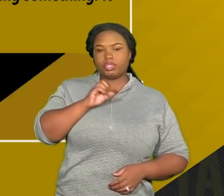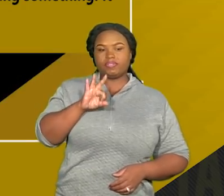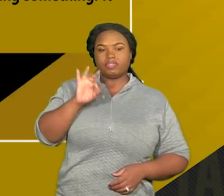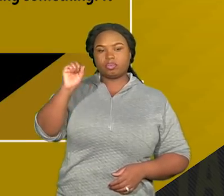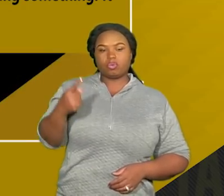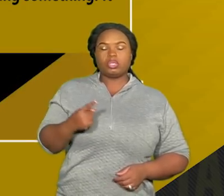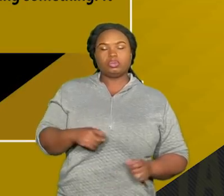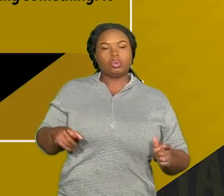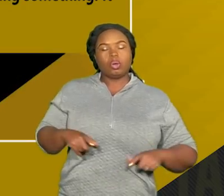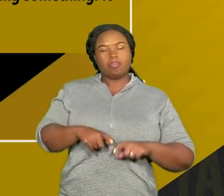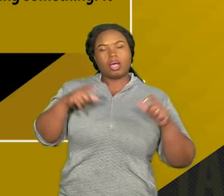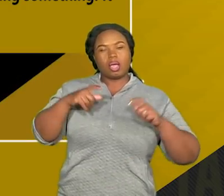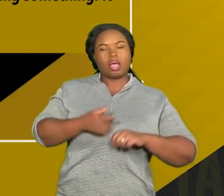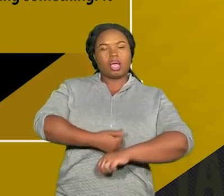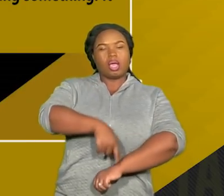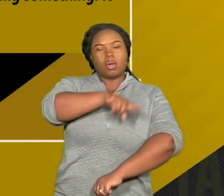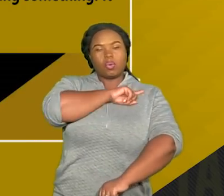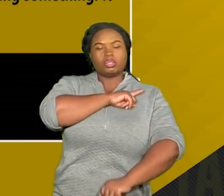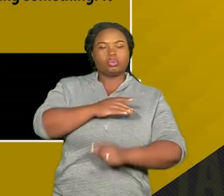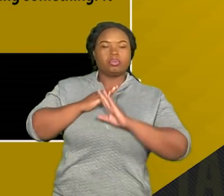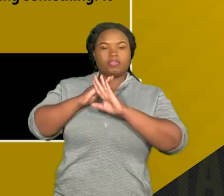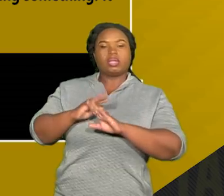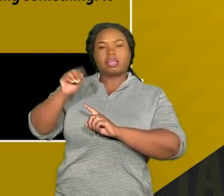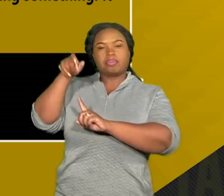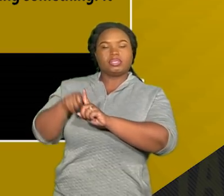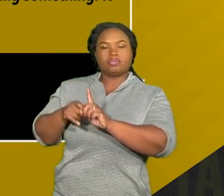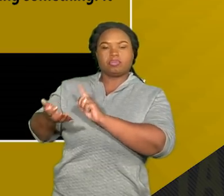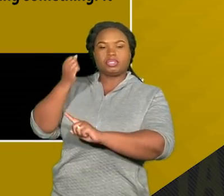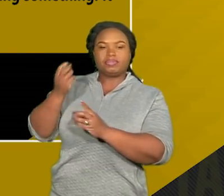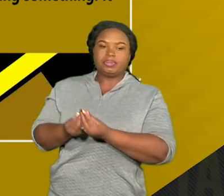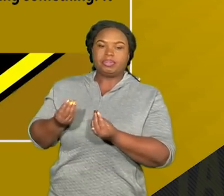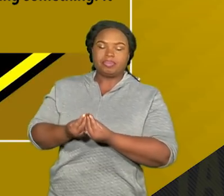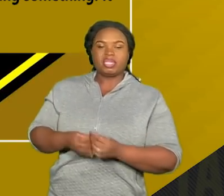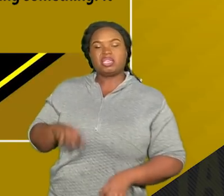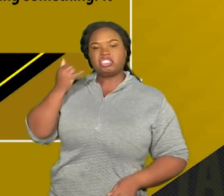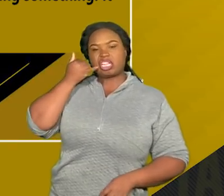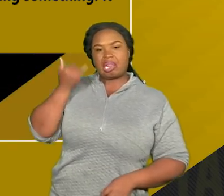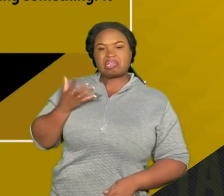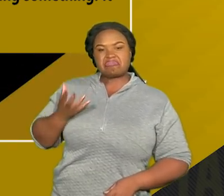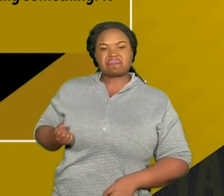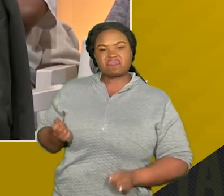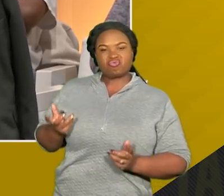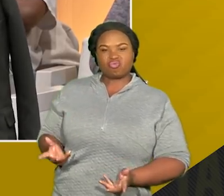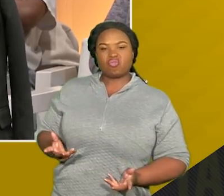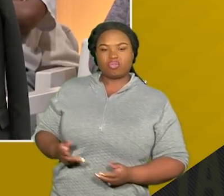uses supernatural powers to prevent another from achieving something. It's usually caused by jealousy and greed. You